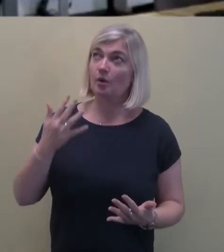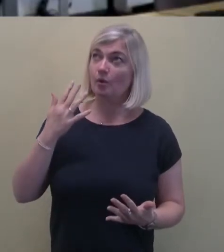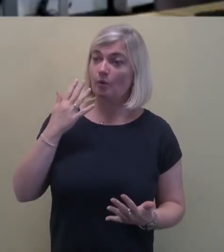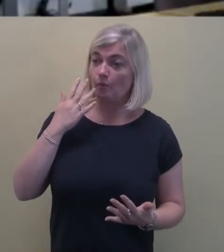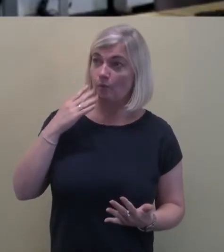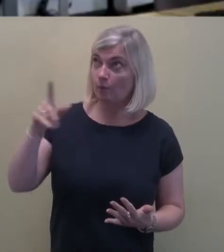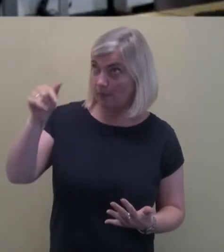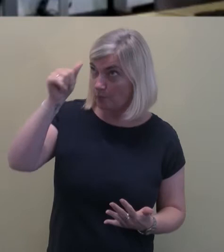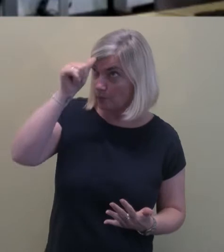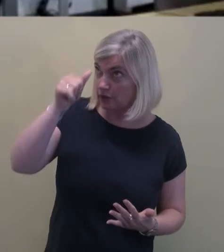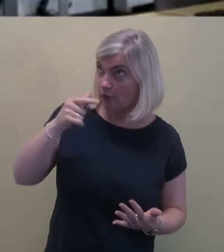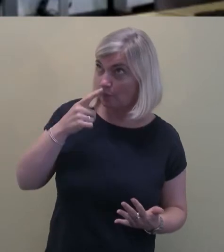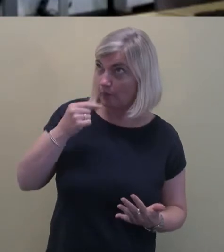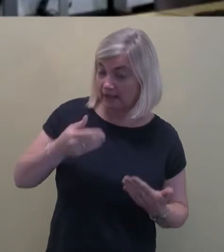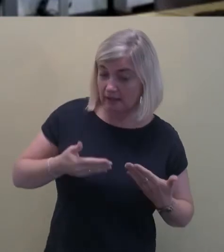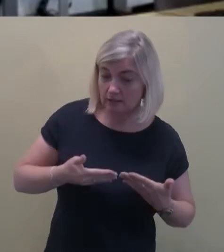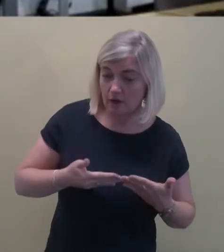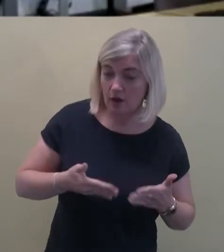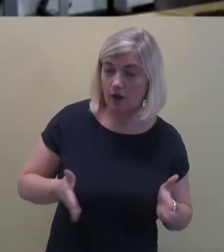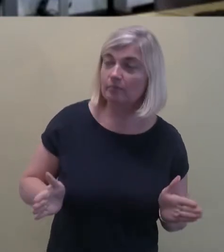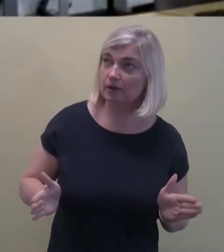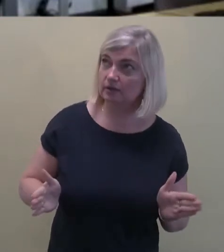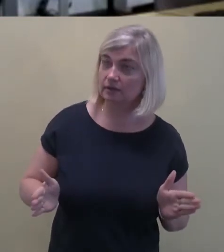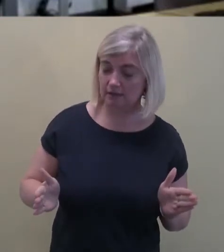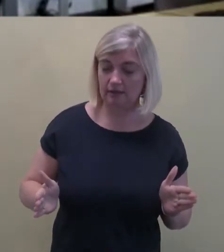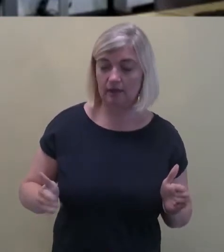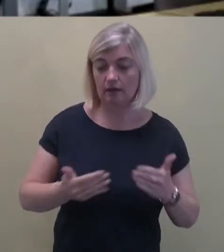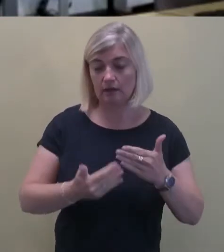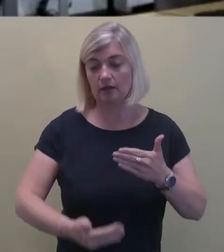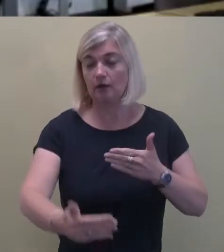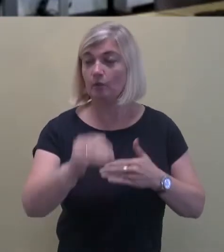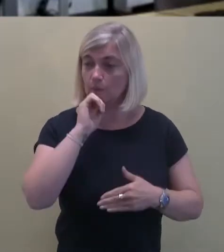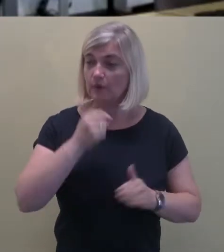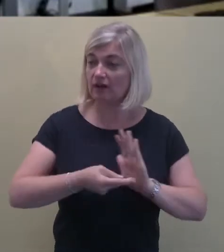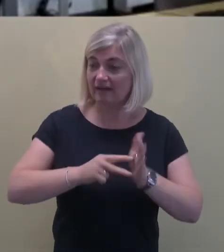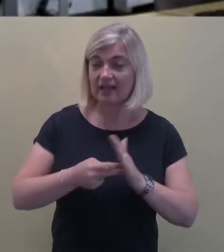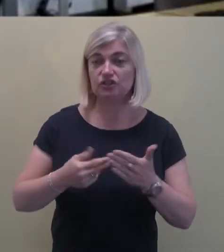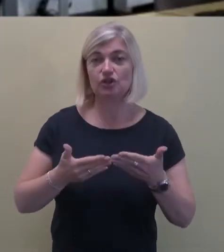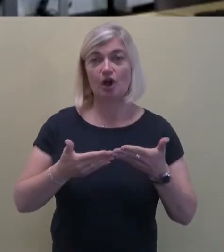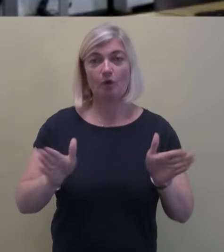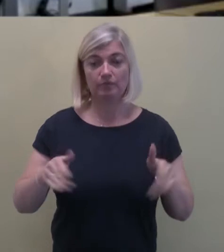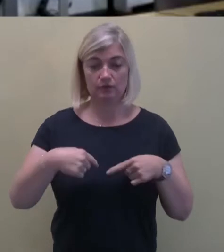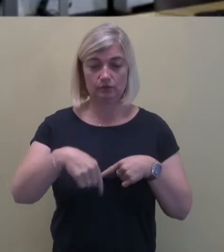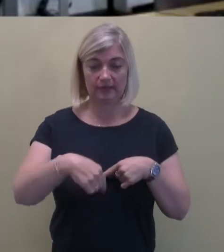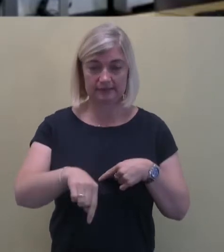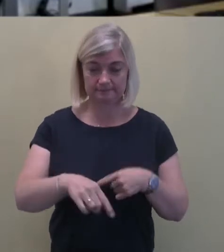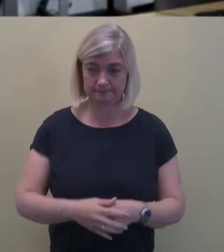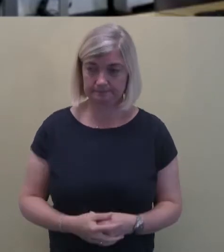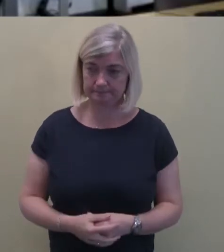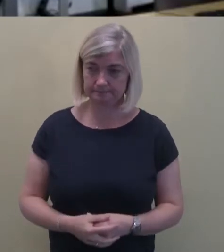governmental guidance in regards to lockdown. So yeah, do hang in there guys, don't worry.